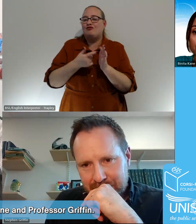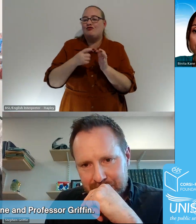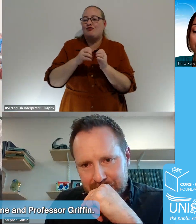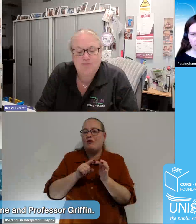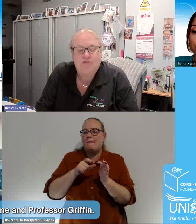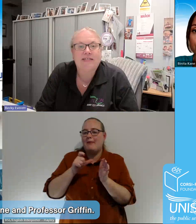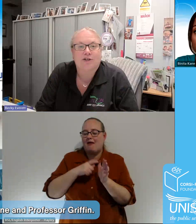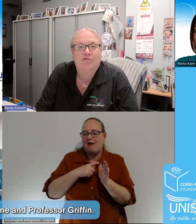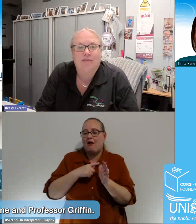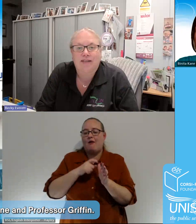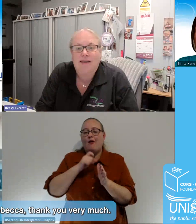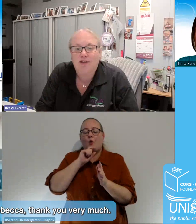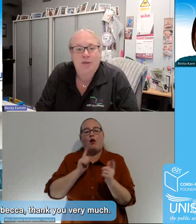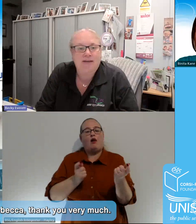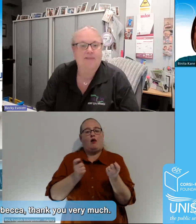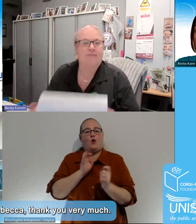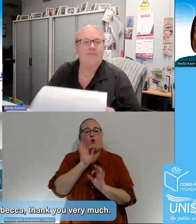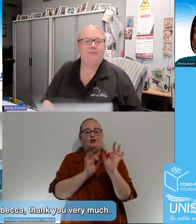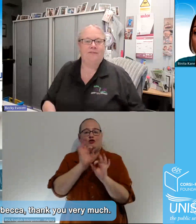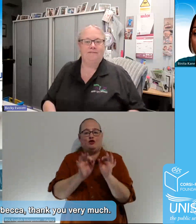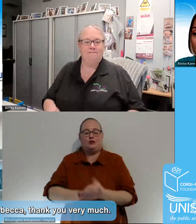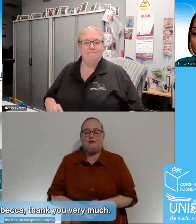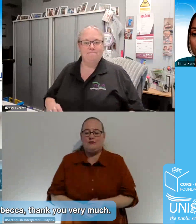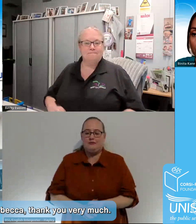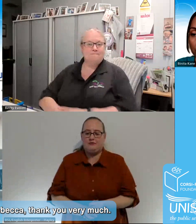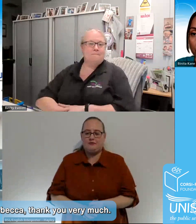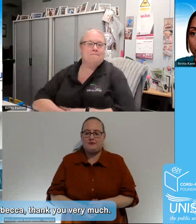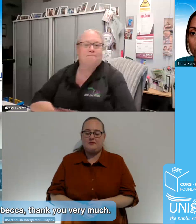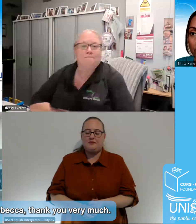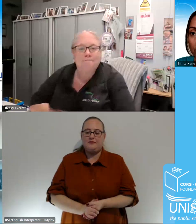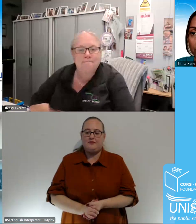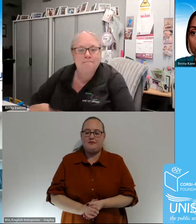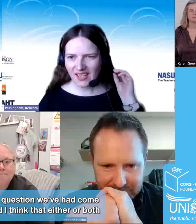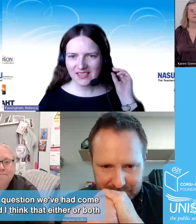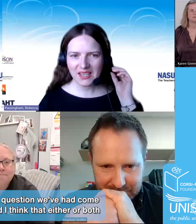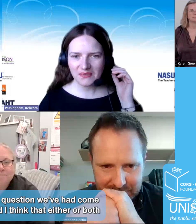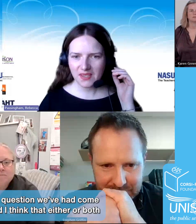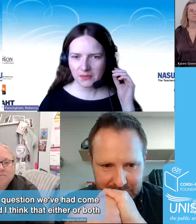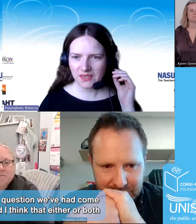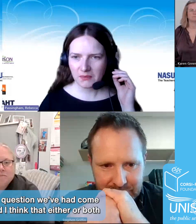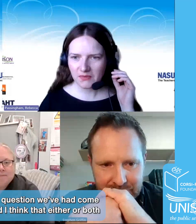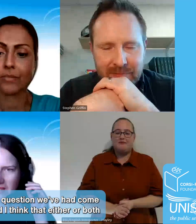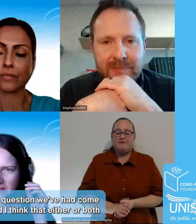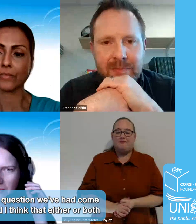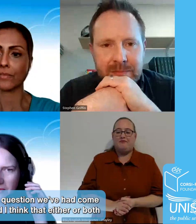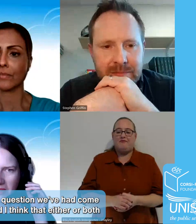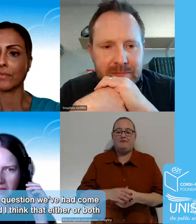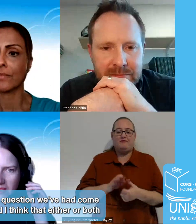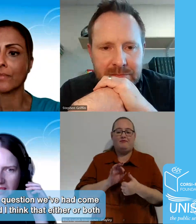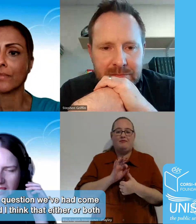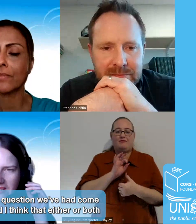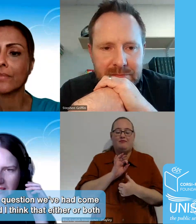Dr. Kane and Professor Griffin. Thank you, Rebecca. Thank you very much. So the first question we've had come